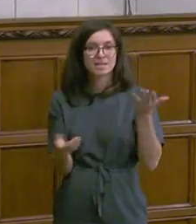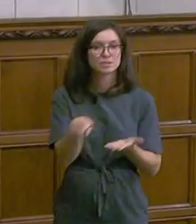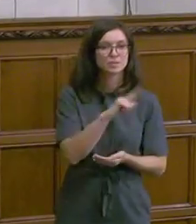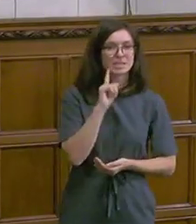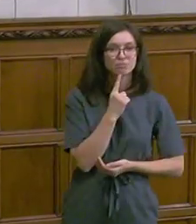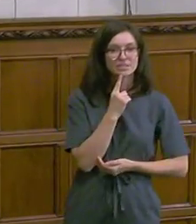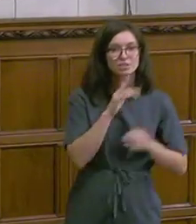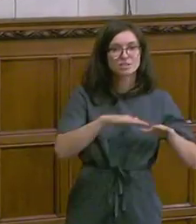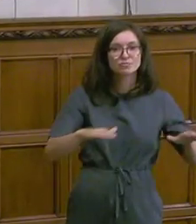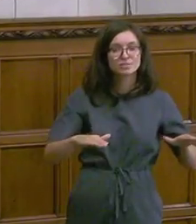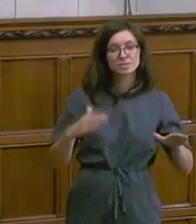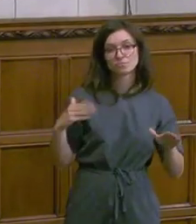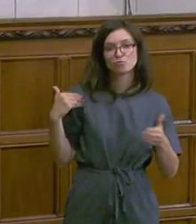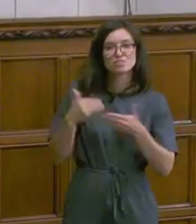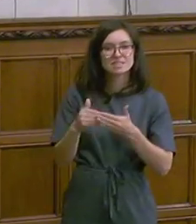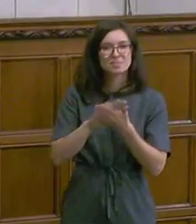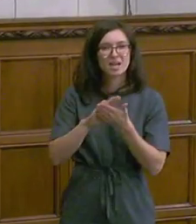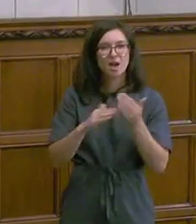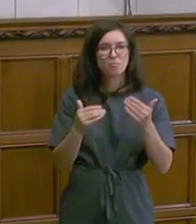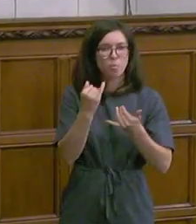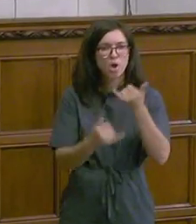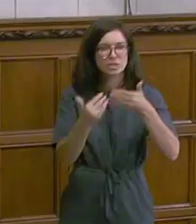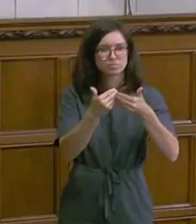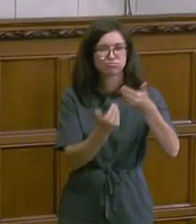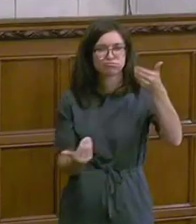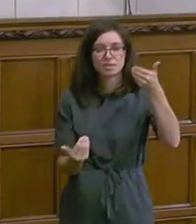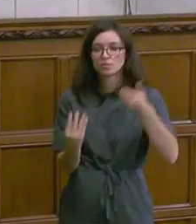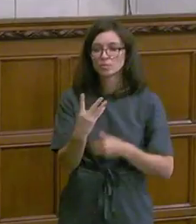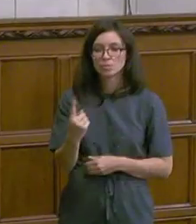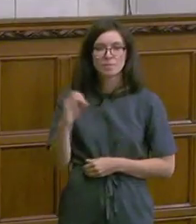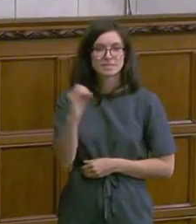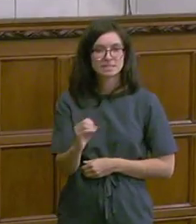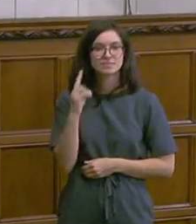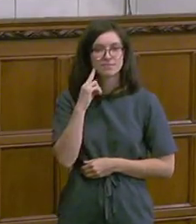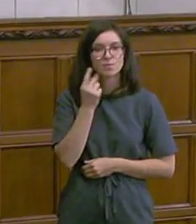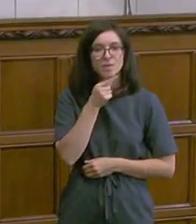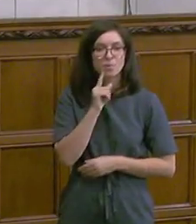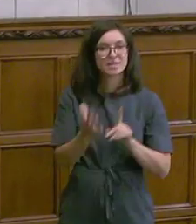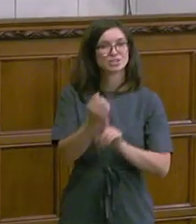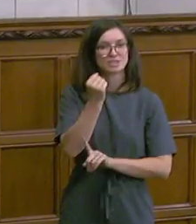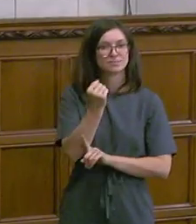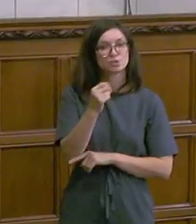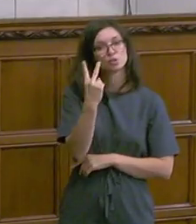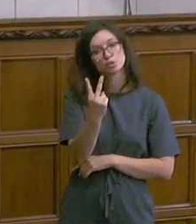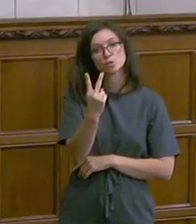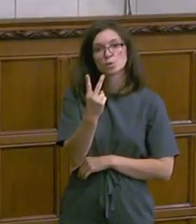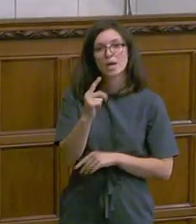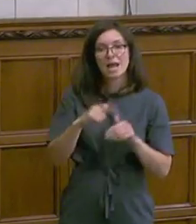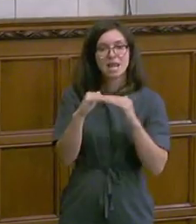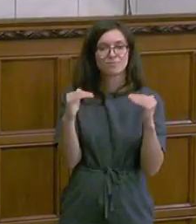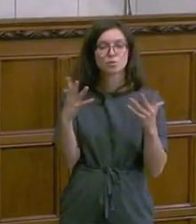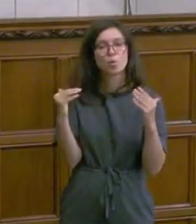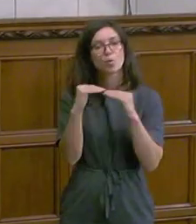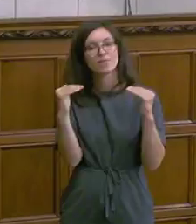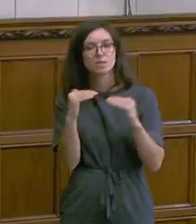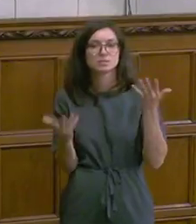has widened, and 41% of deaf young people achieved, as we've heard, 2 A-levels or equivalent by the age of 19,